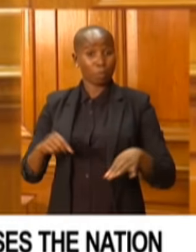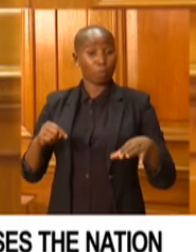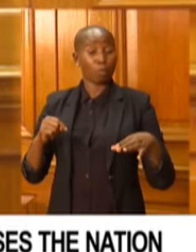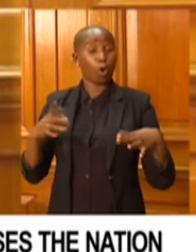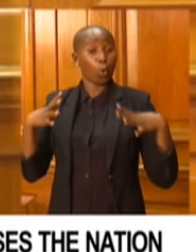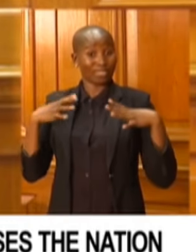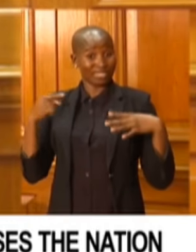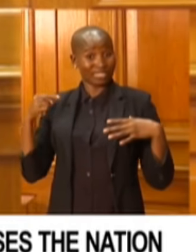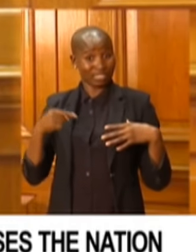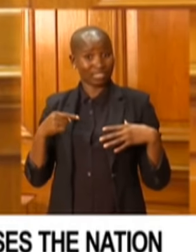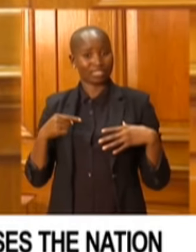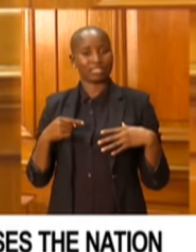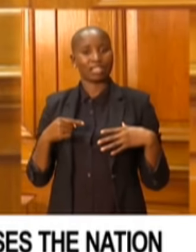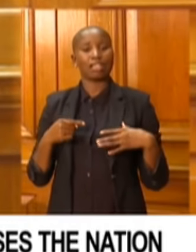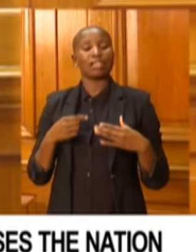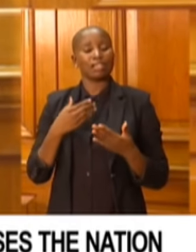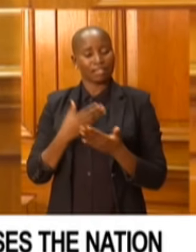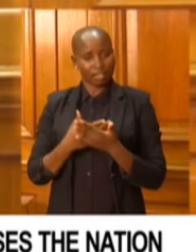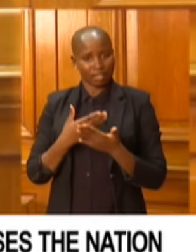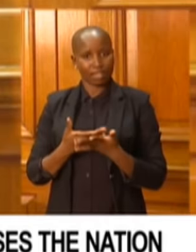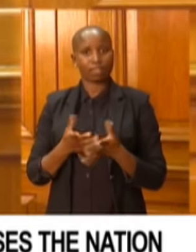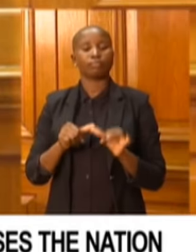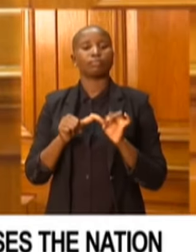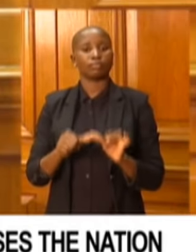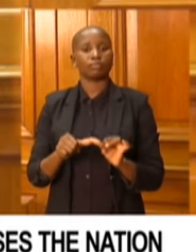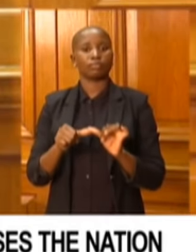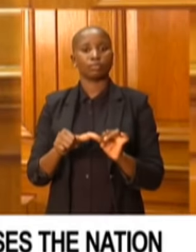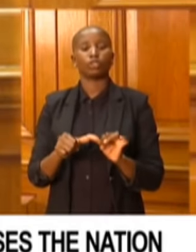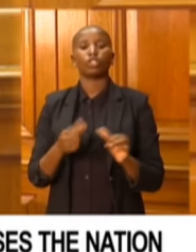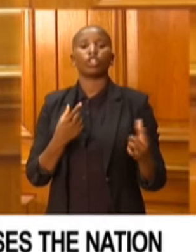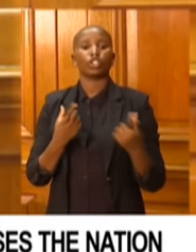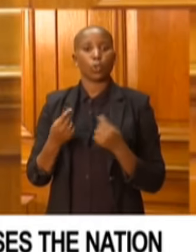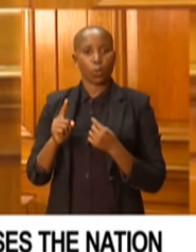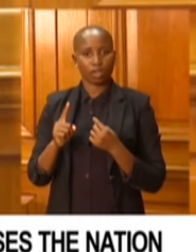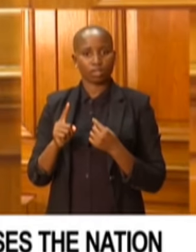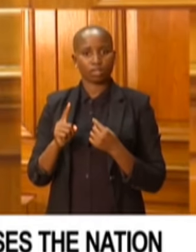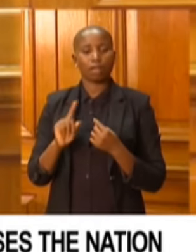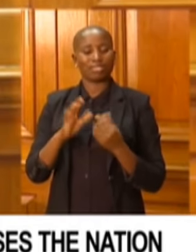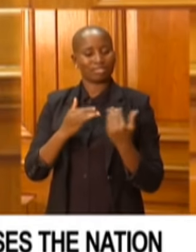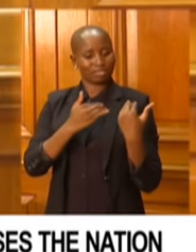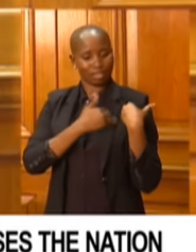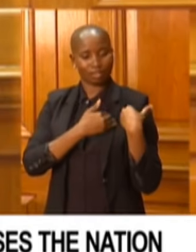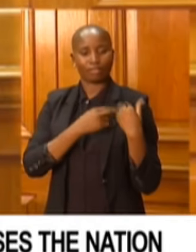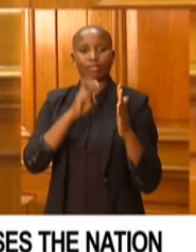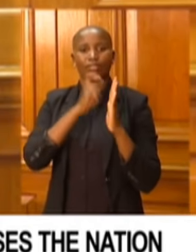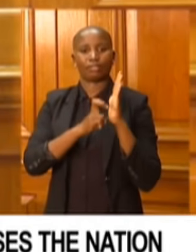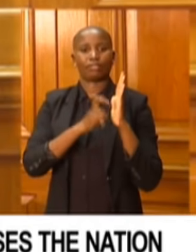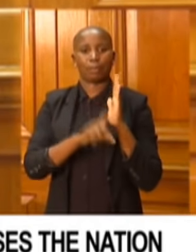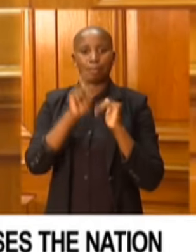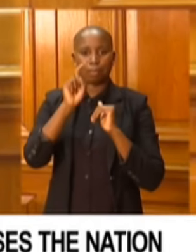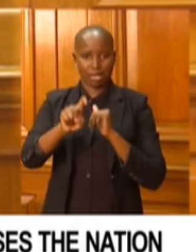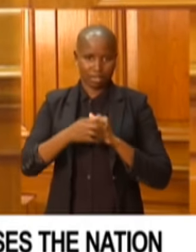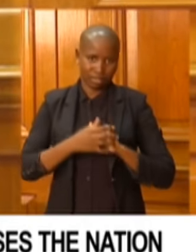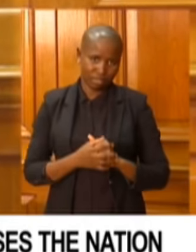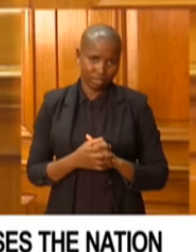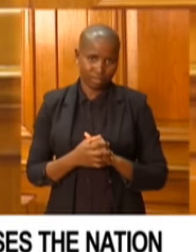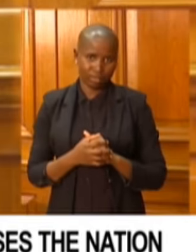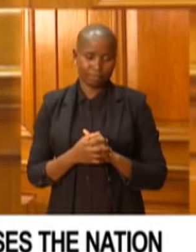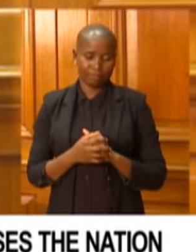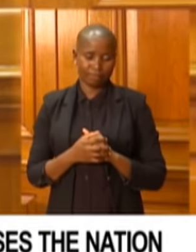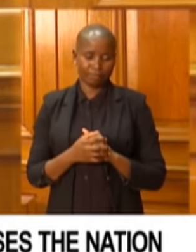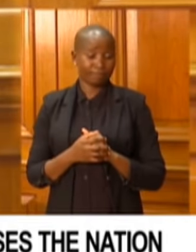that they continue to have safety protocols in place, and they must